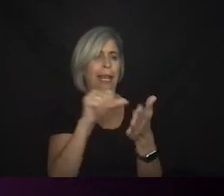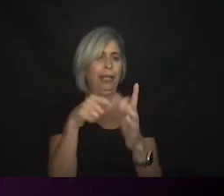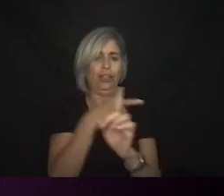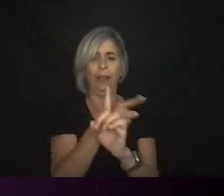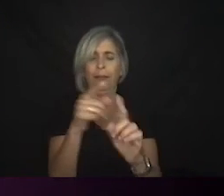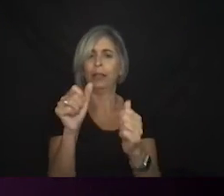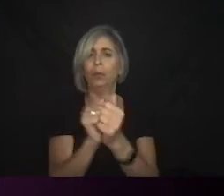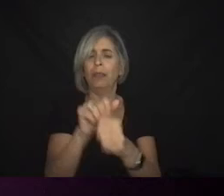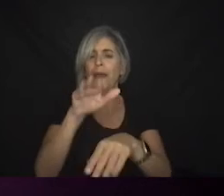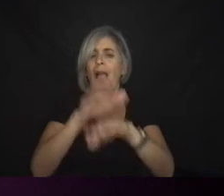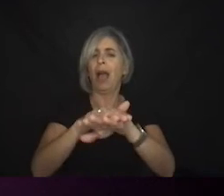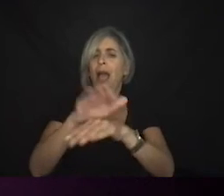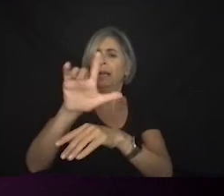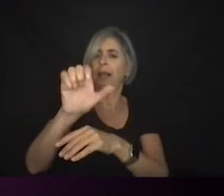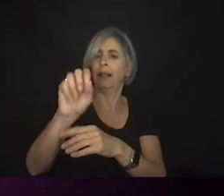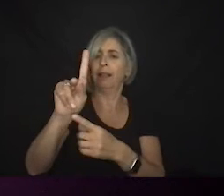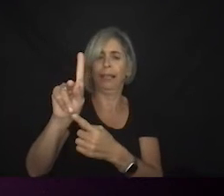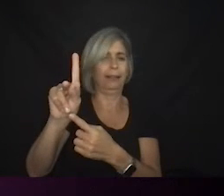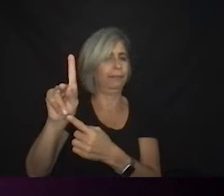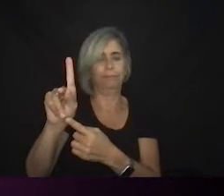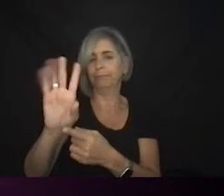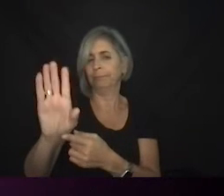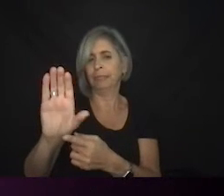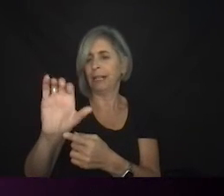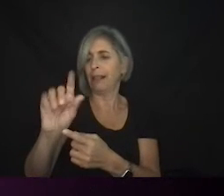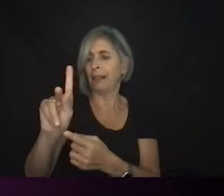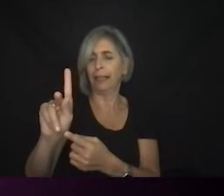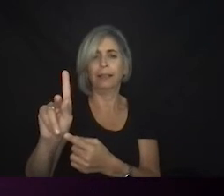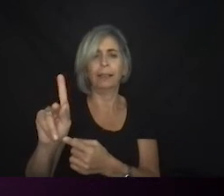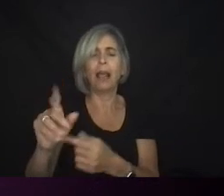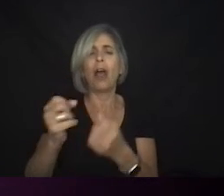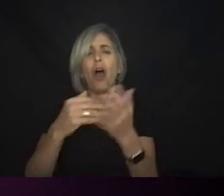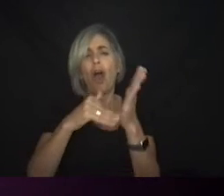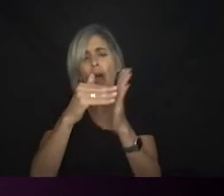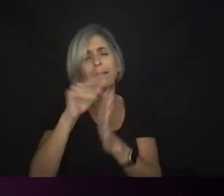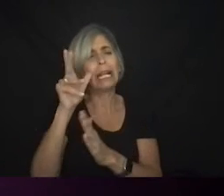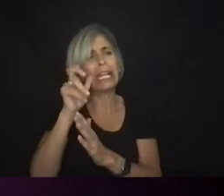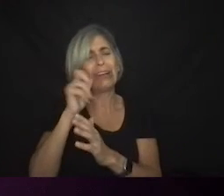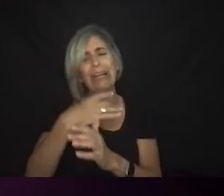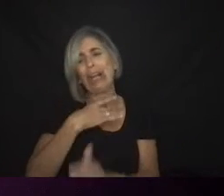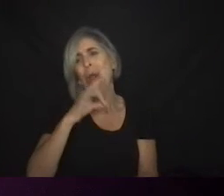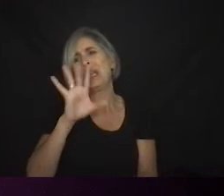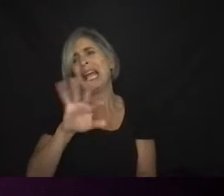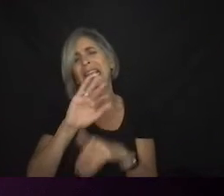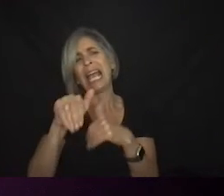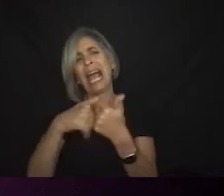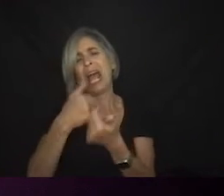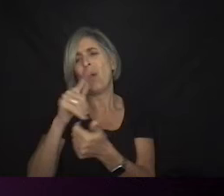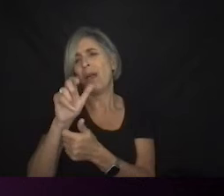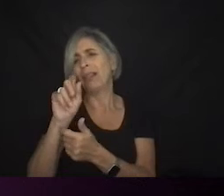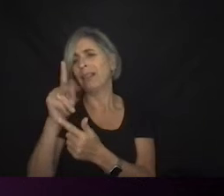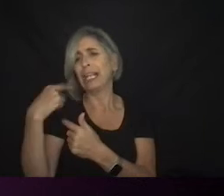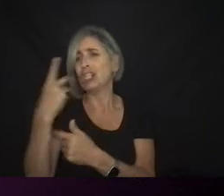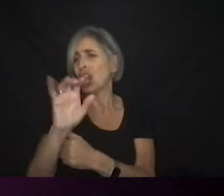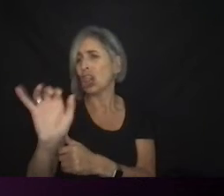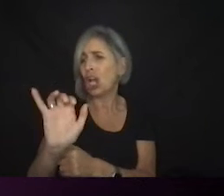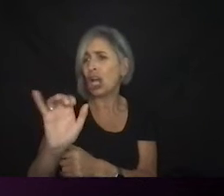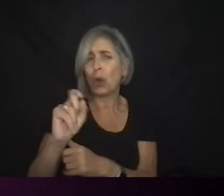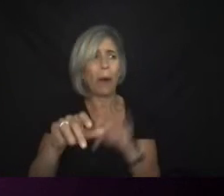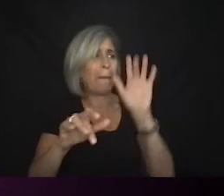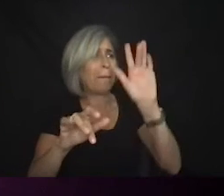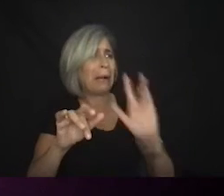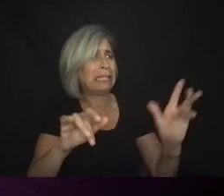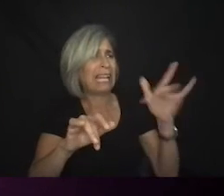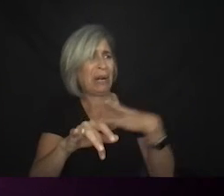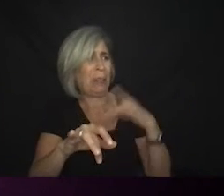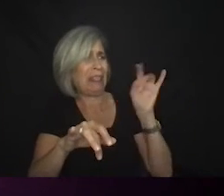with on-click. And a lot of times I'll hear that I don't like how links look and I don't like how buttons